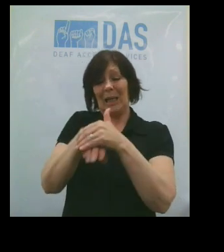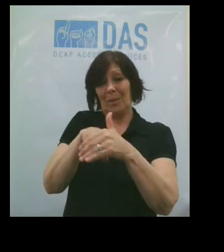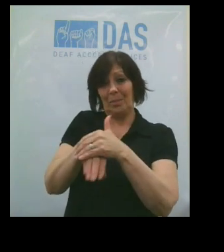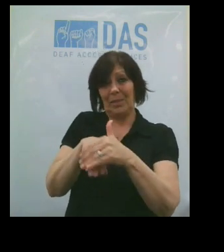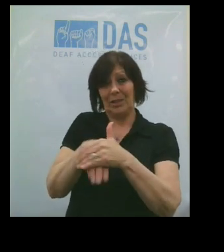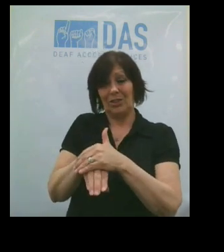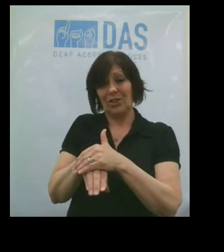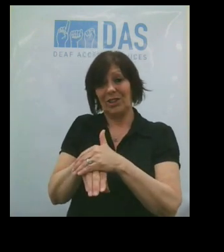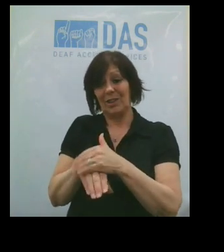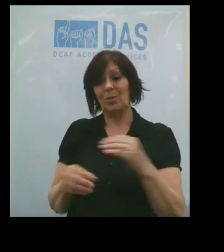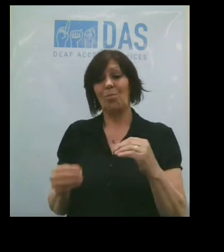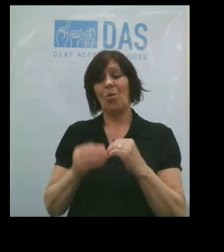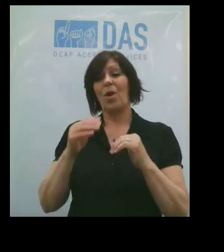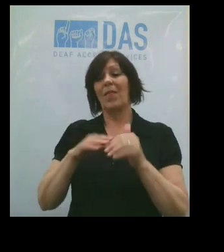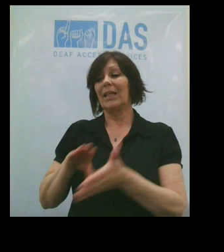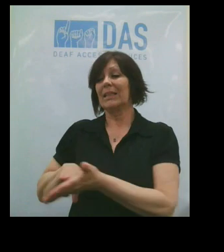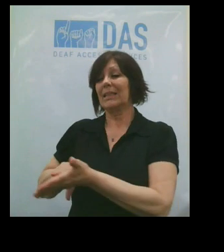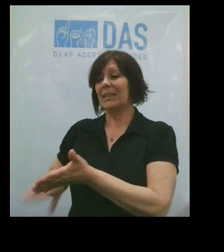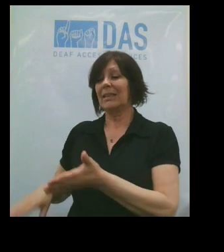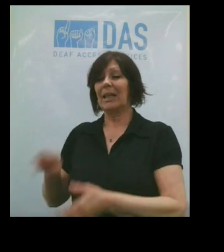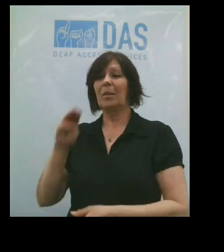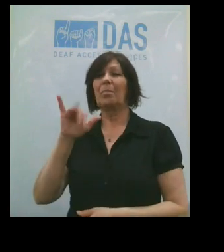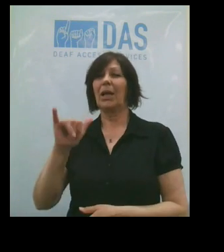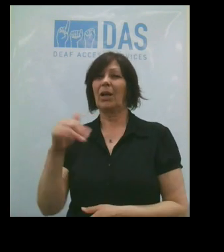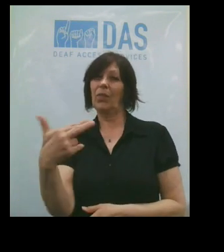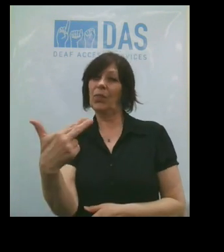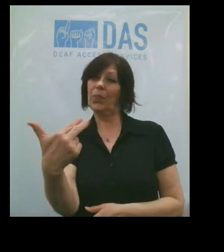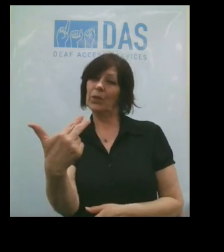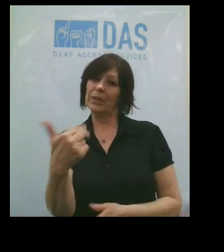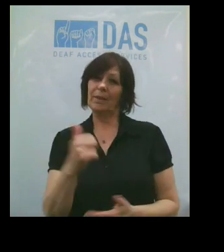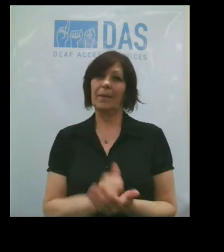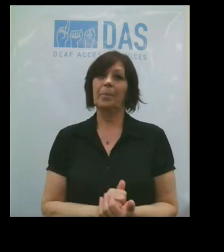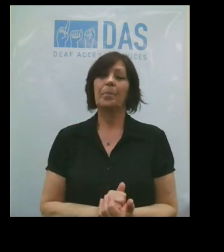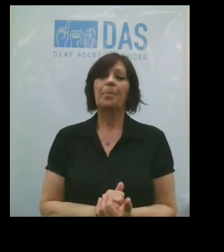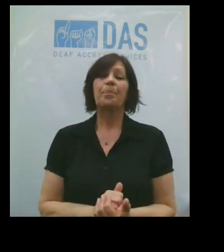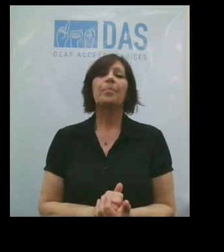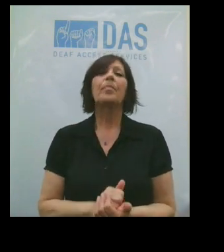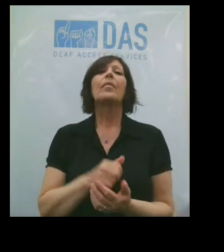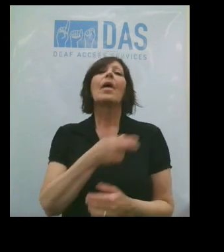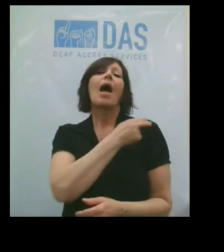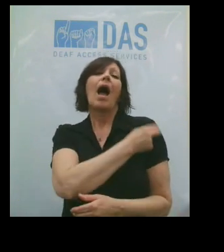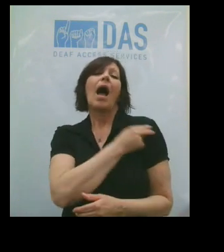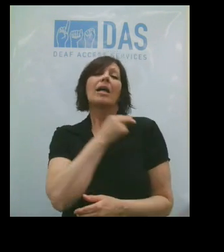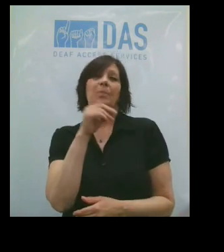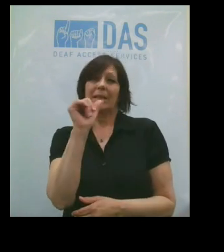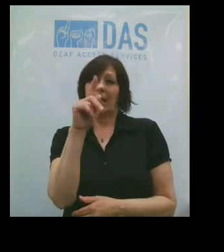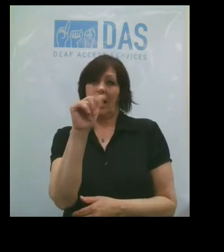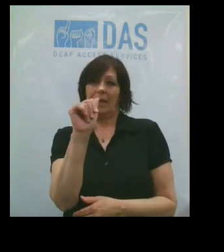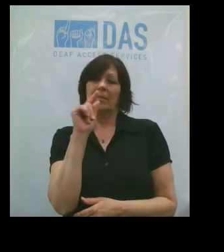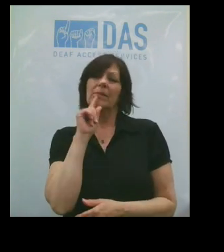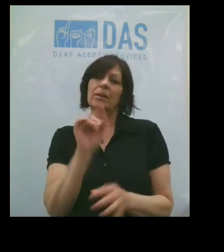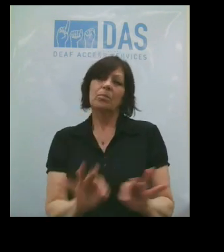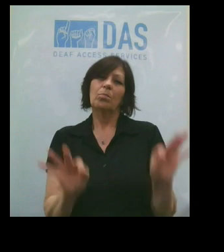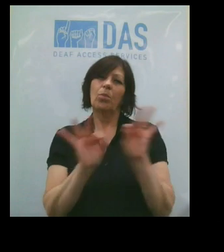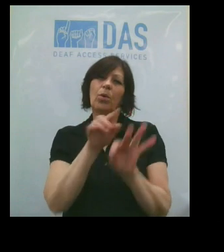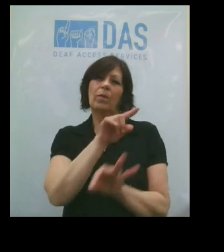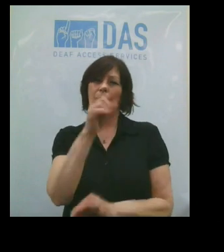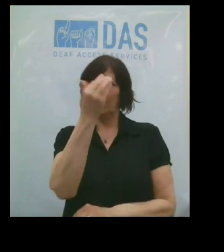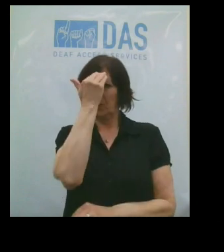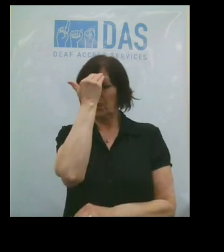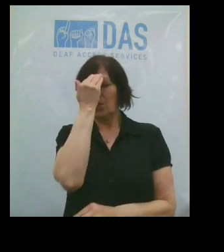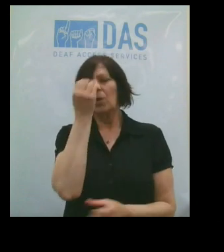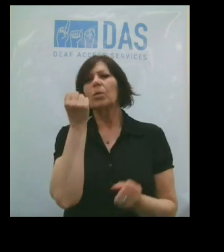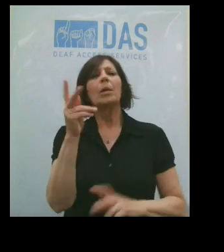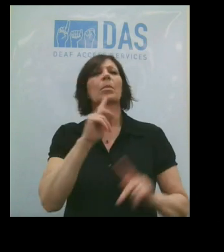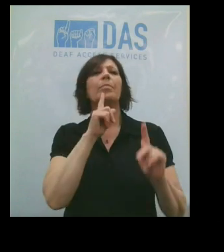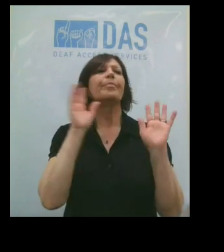May 13th, if I can read that correctly with my glasses on. Hospitalization data, I think this is important for the public to know. Too many people are